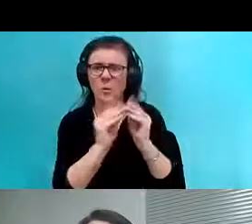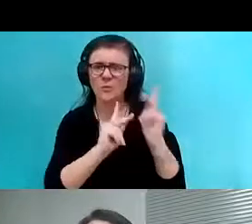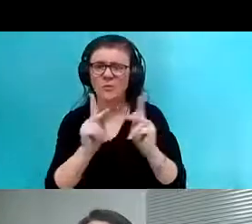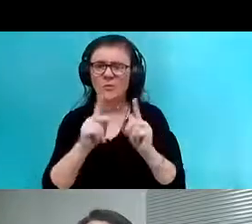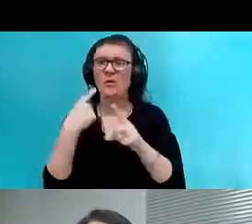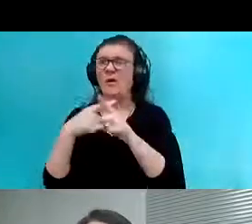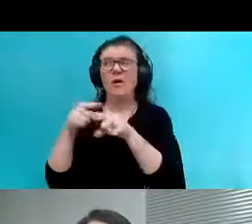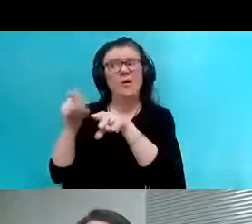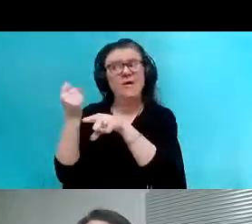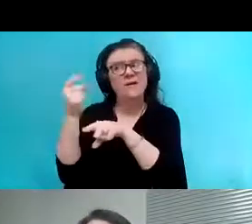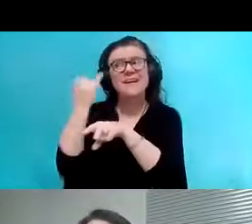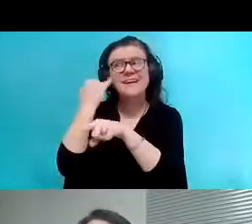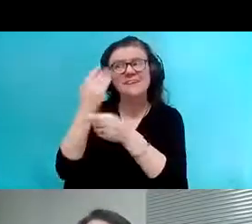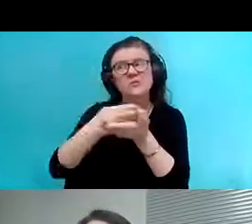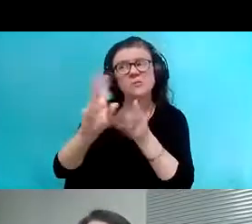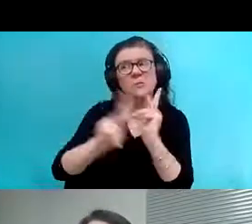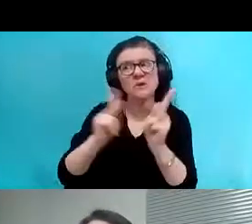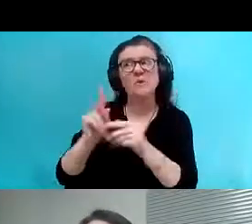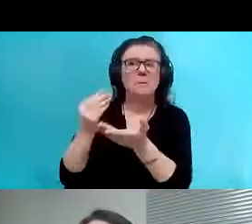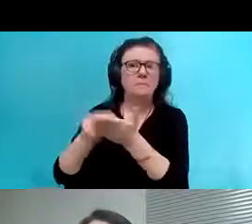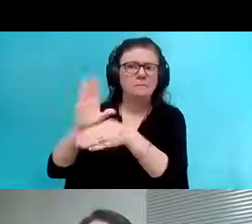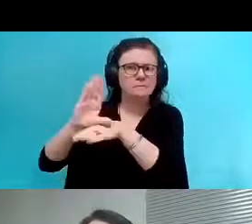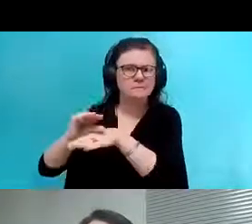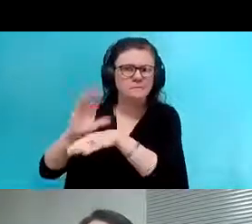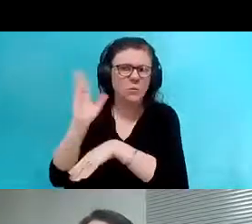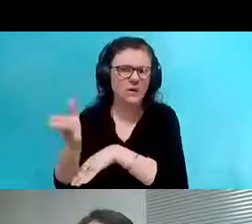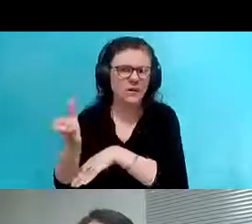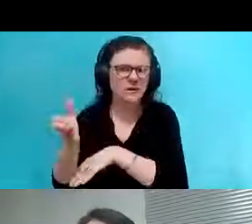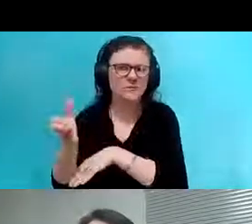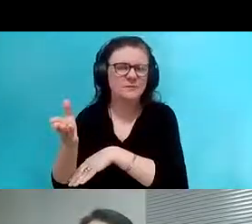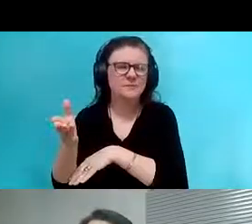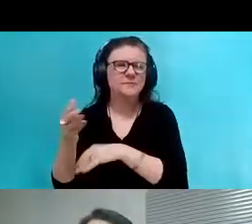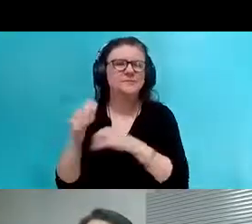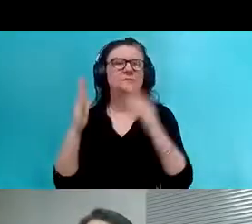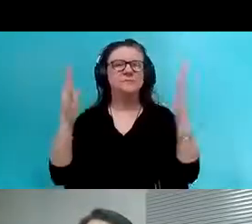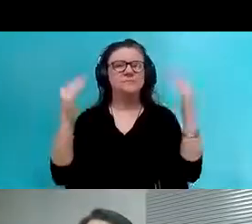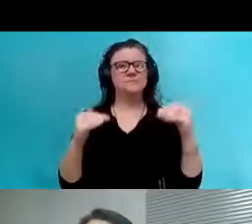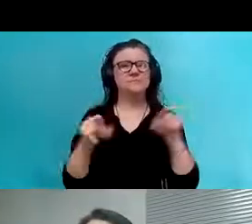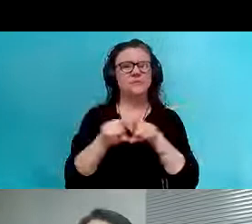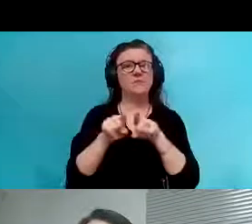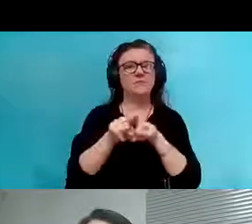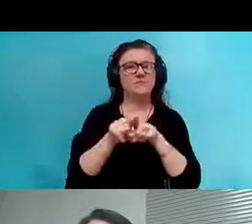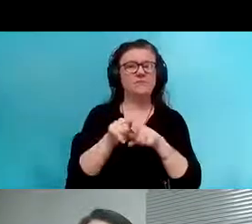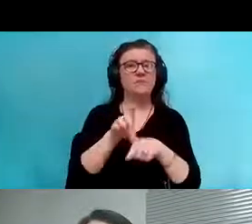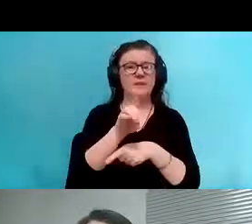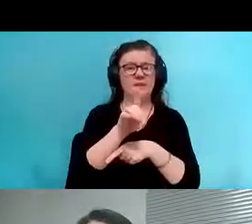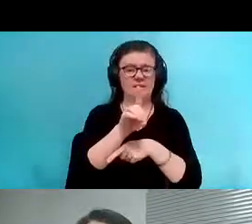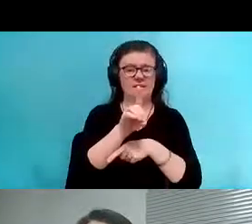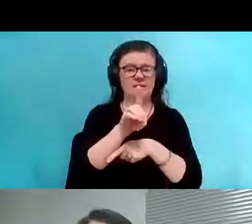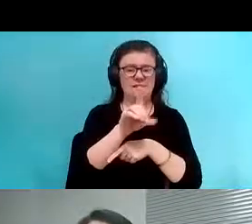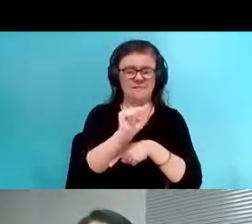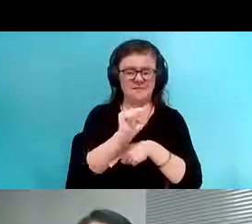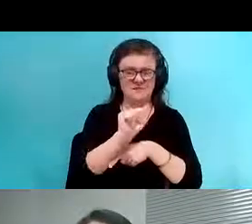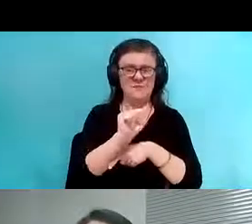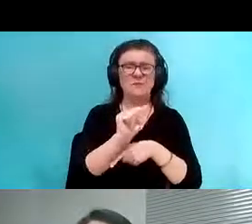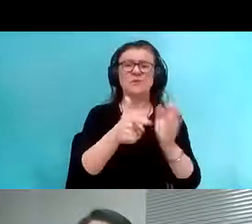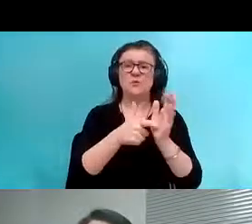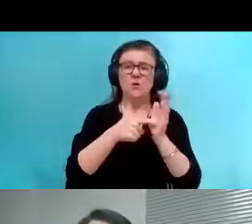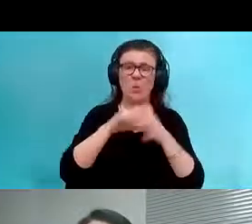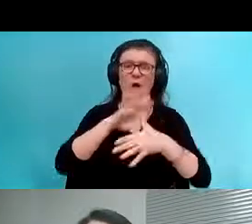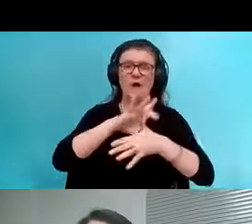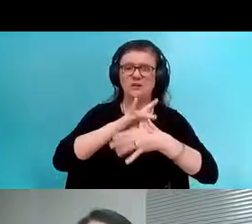is obviously not very correct. It is also learned that disability requires contextual and